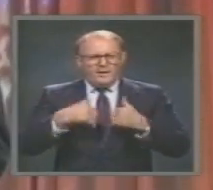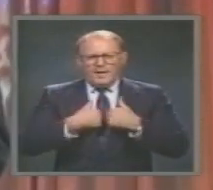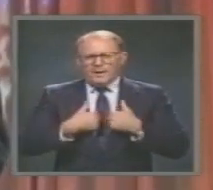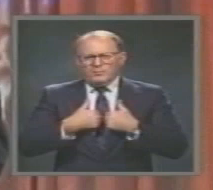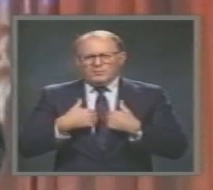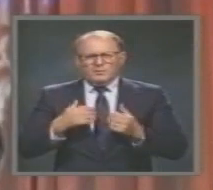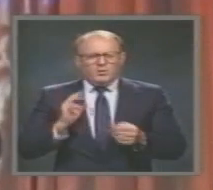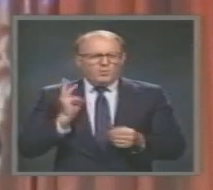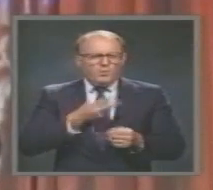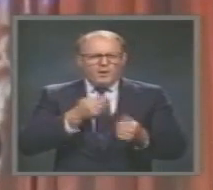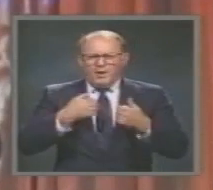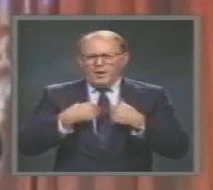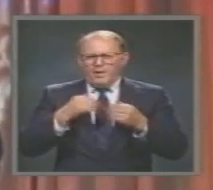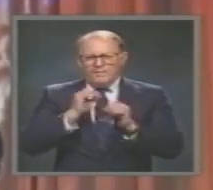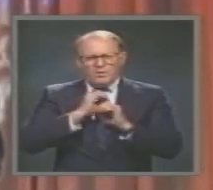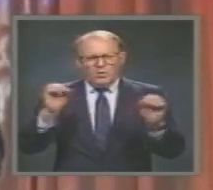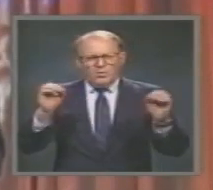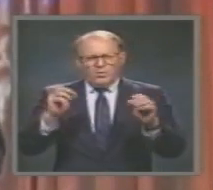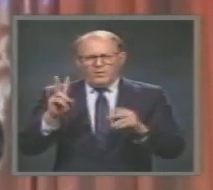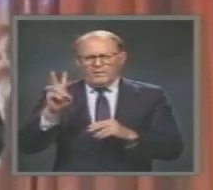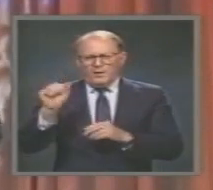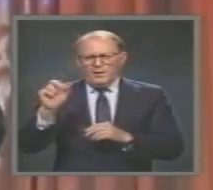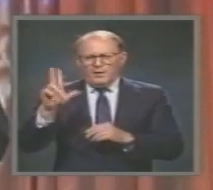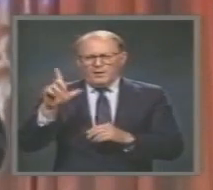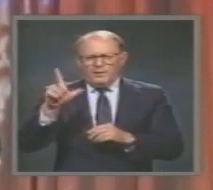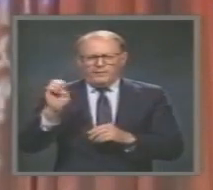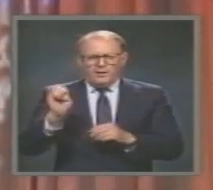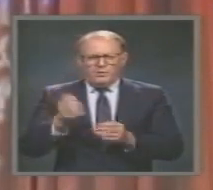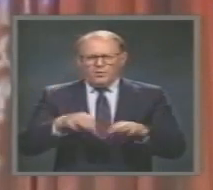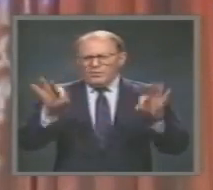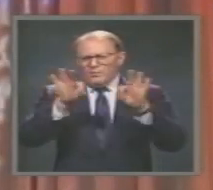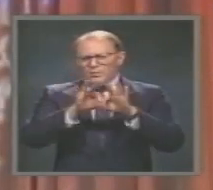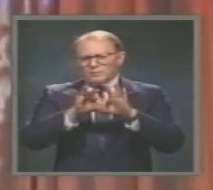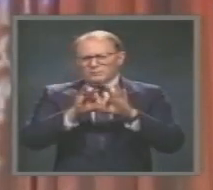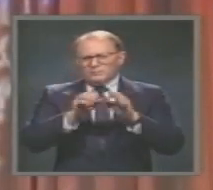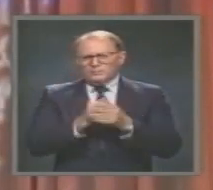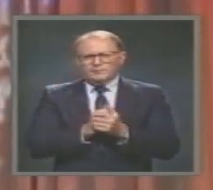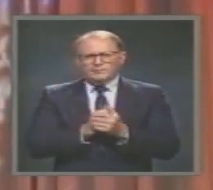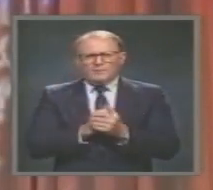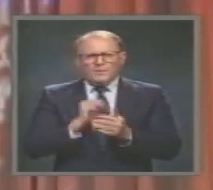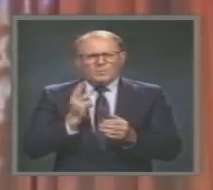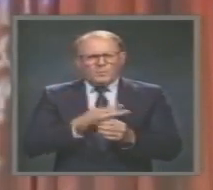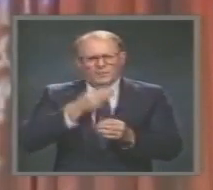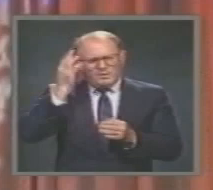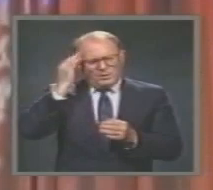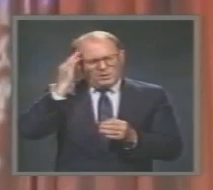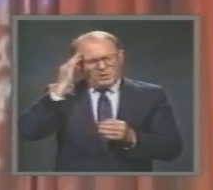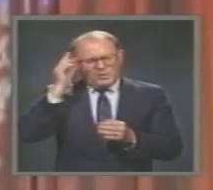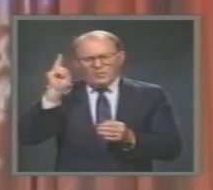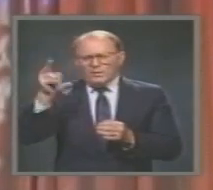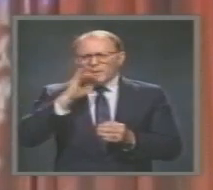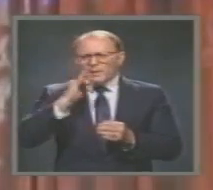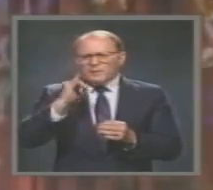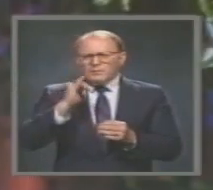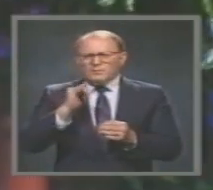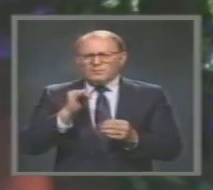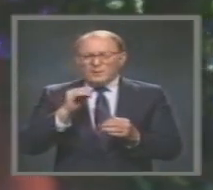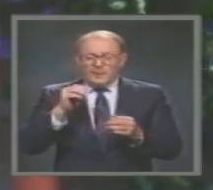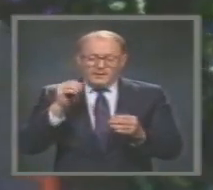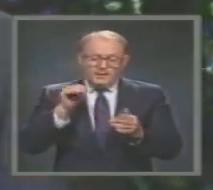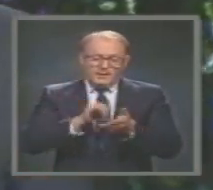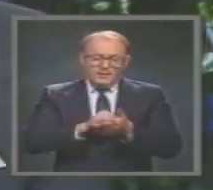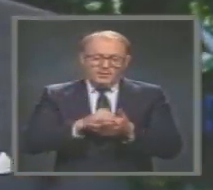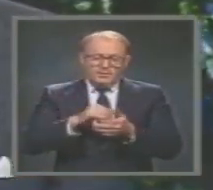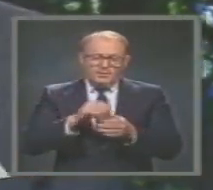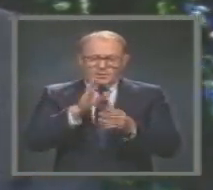value and respect." Well, he's right. We all know he's right. At this